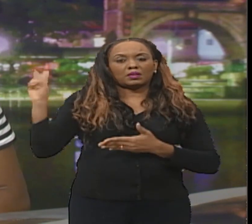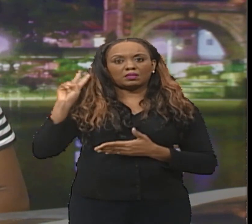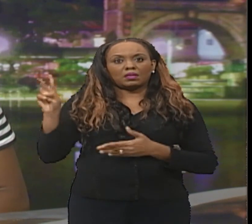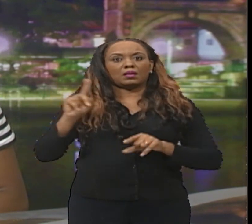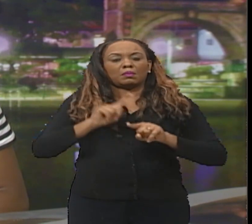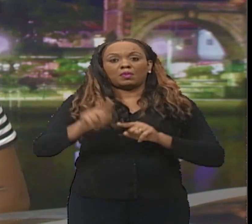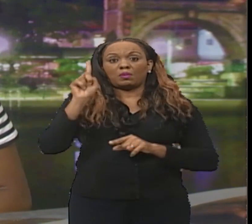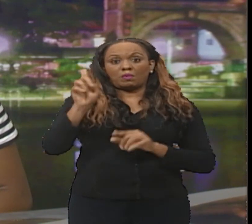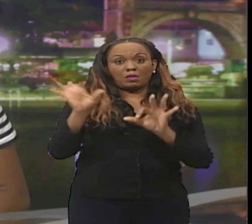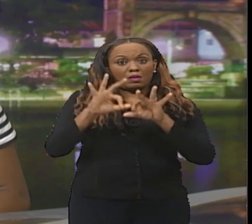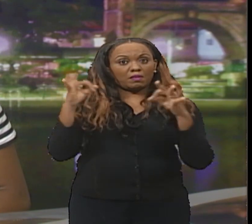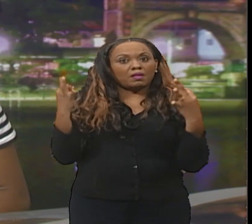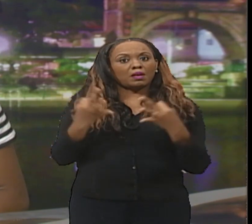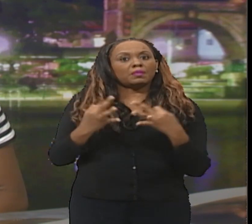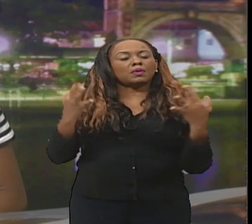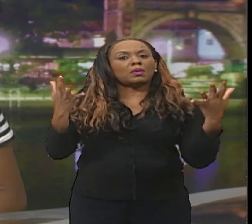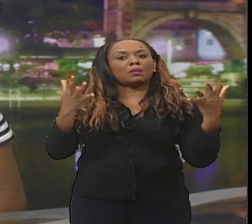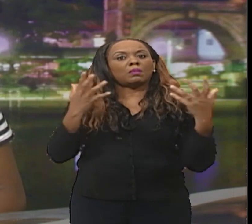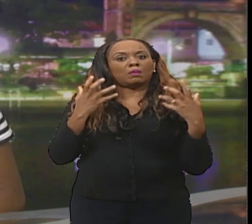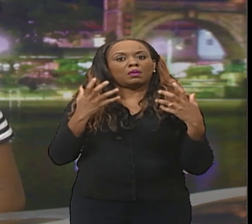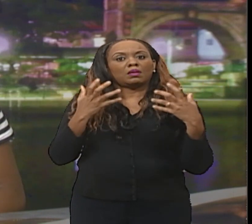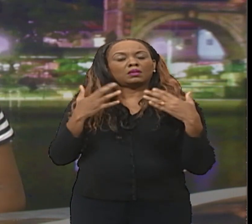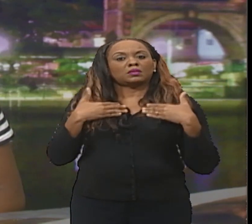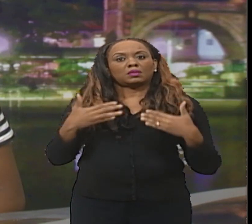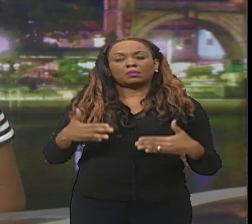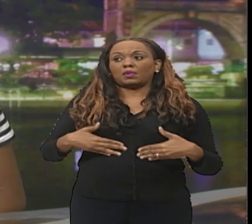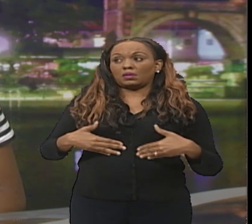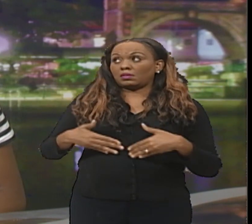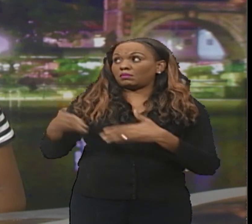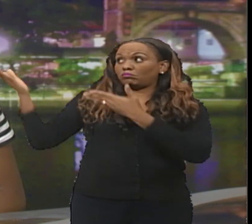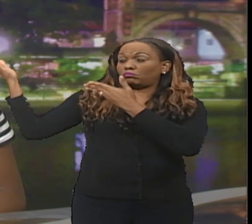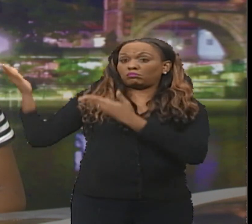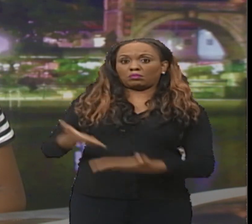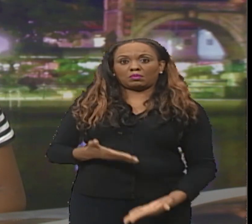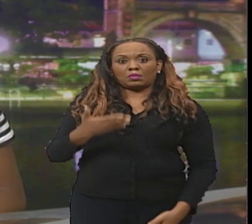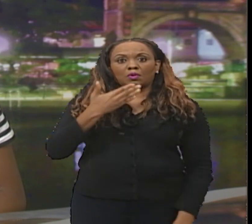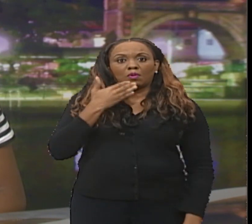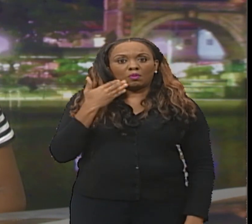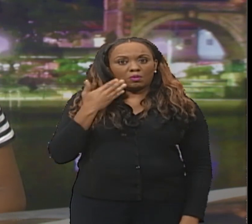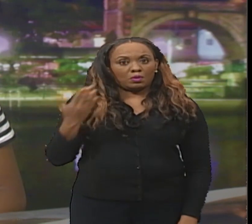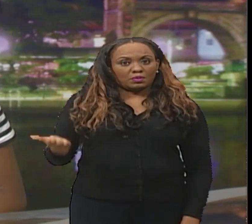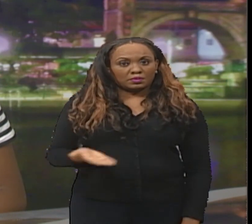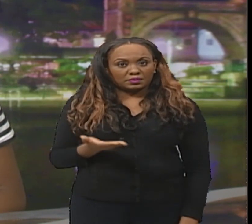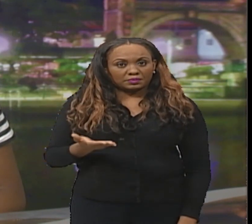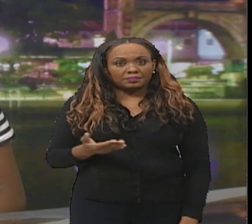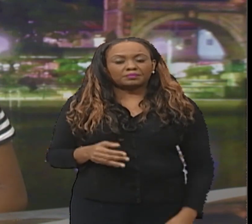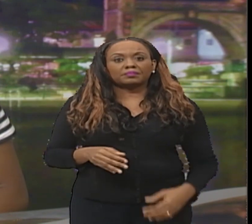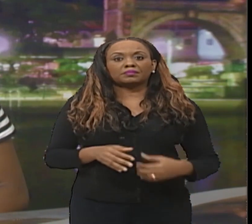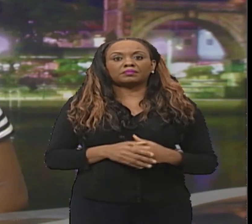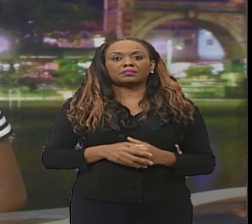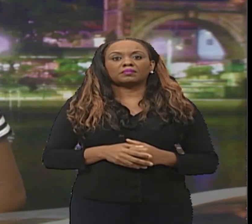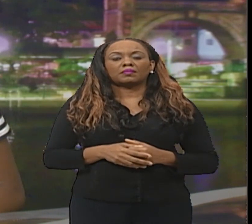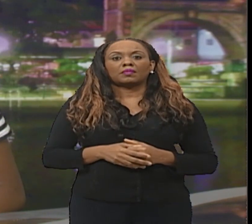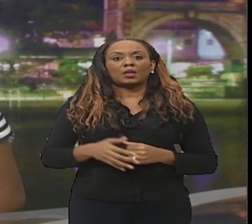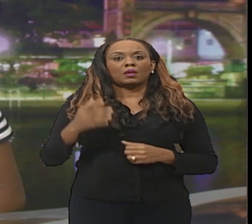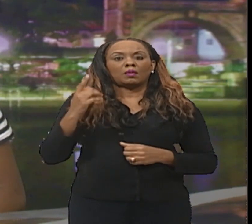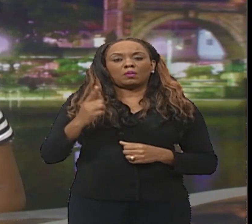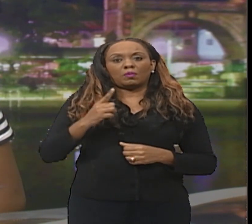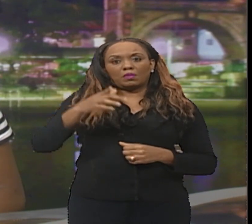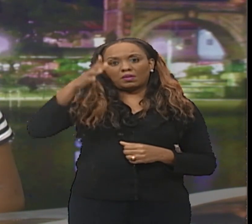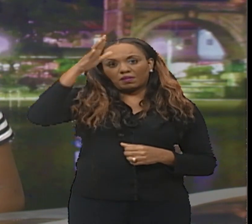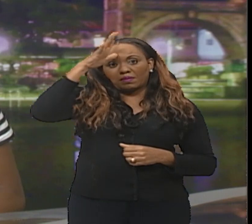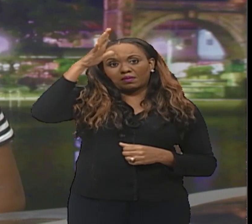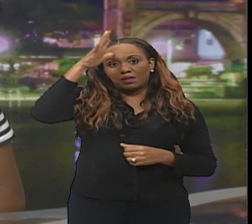seeking closure and is again calling on the government to assist in getting its loved one's body home. Now, Kishmar